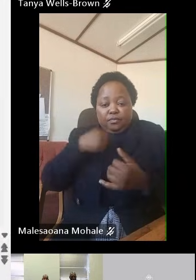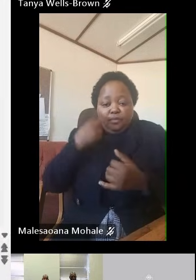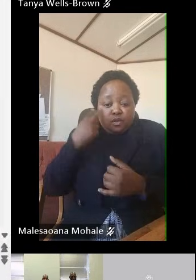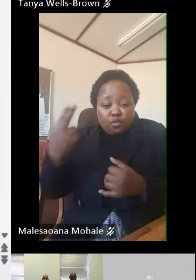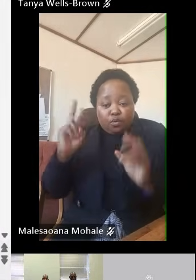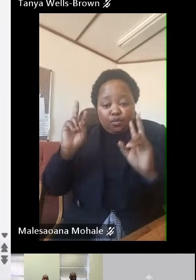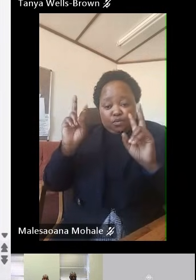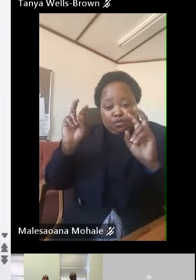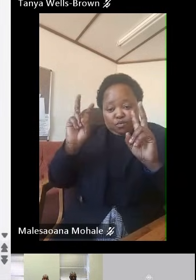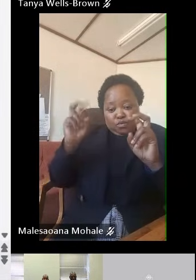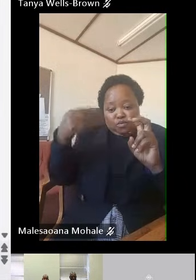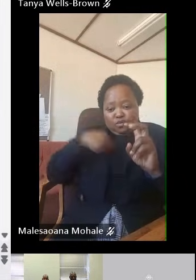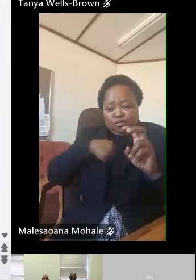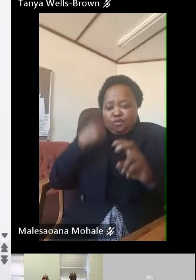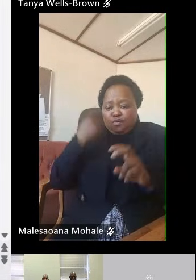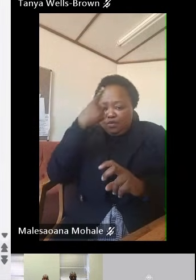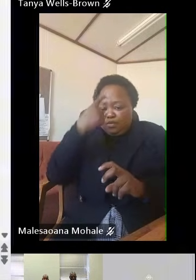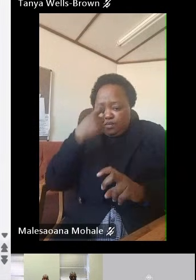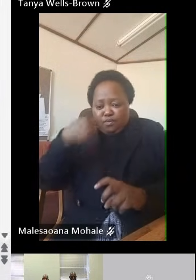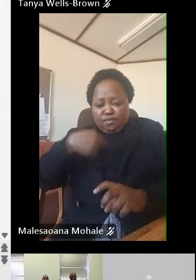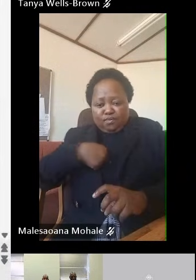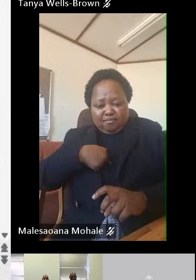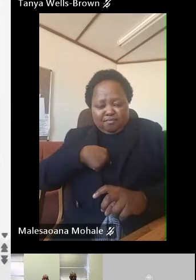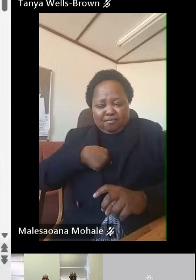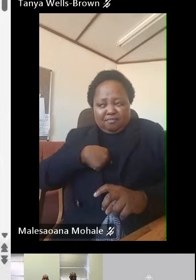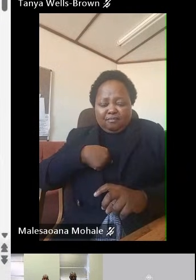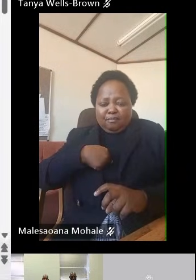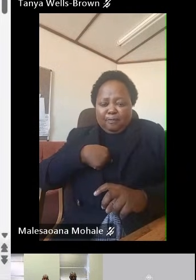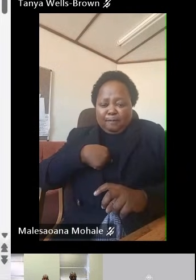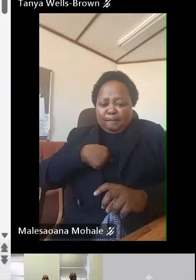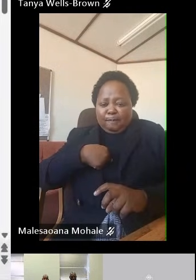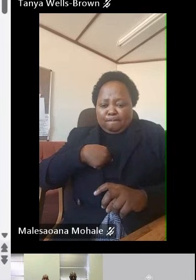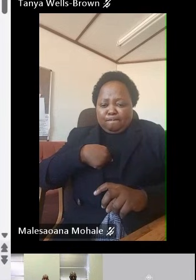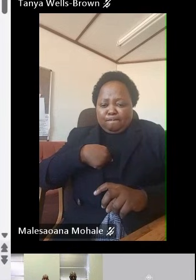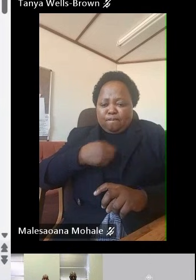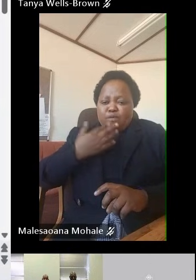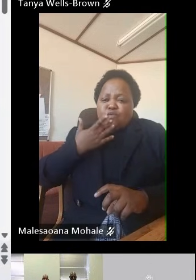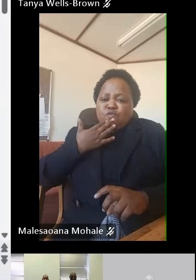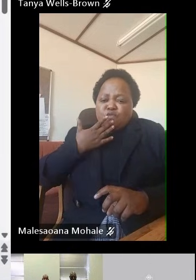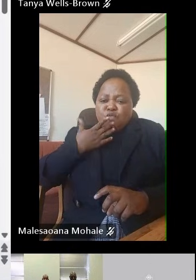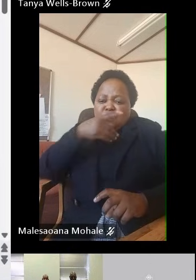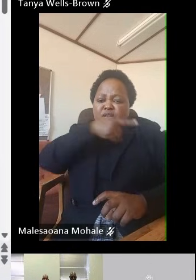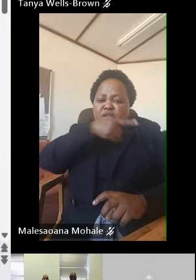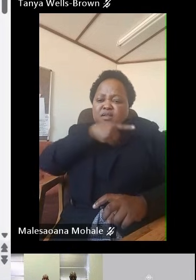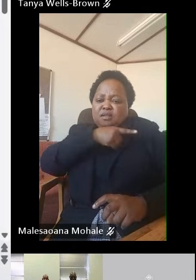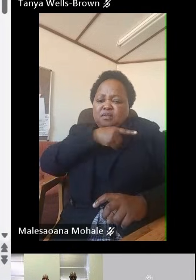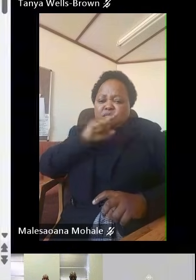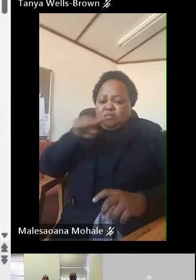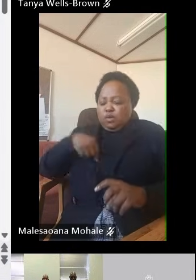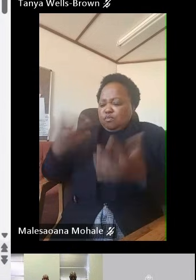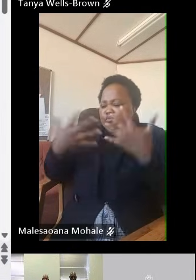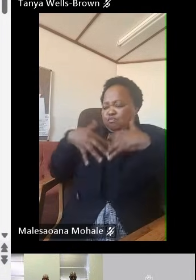I asked myself, like, whose gender are we mainstreaming?